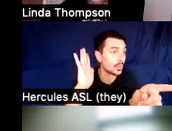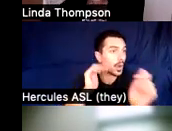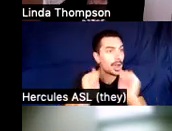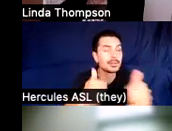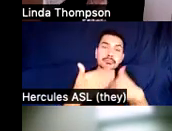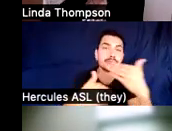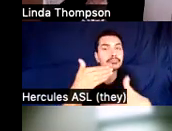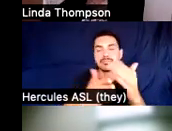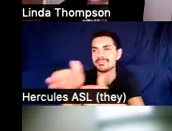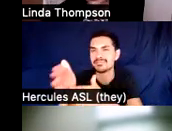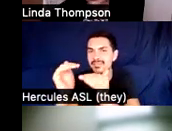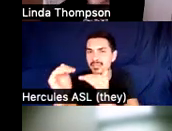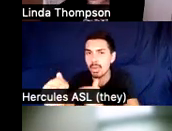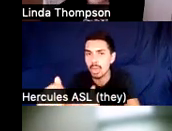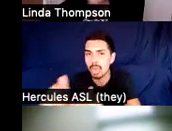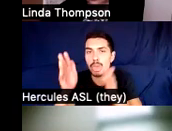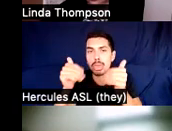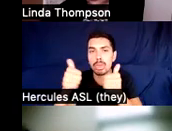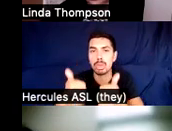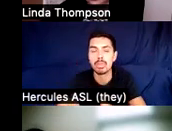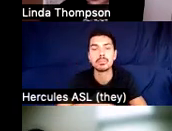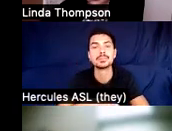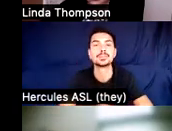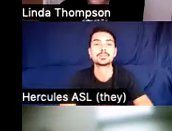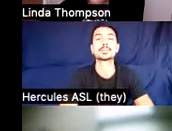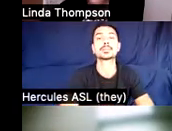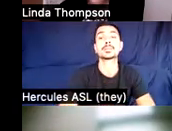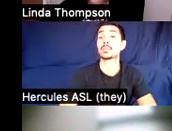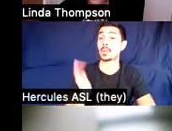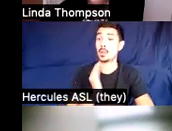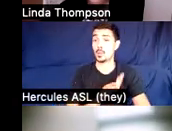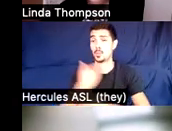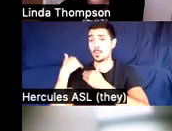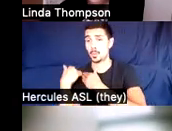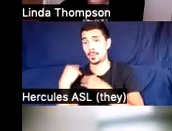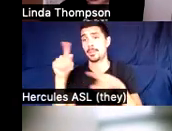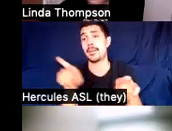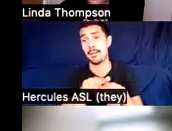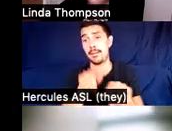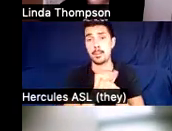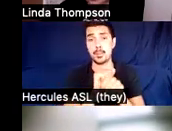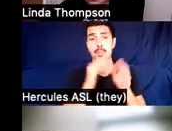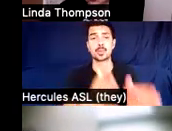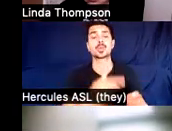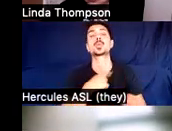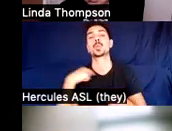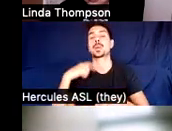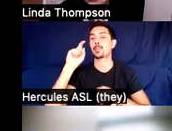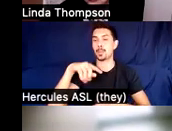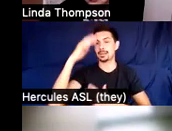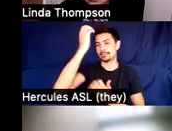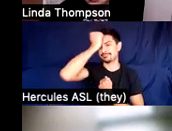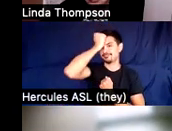So some of our responsibilities as employers is we do want to work to decolonize our